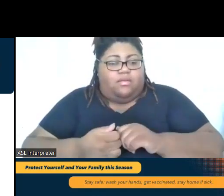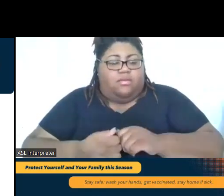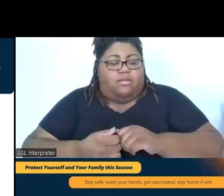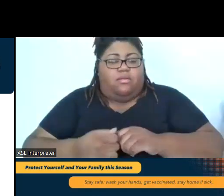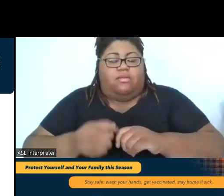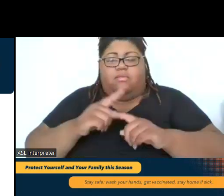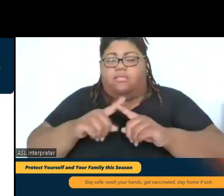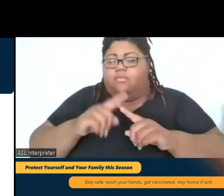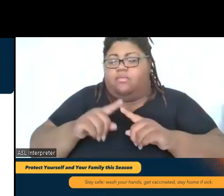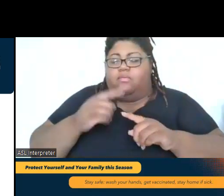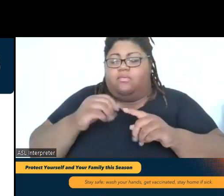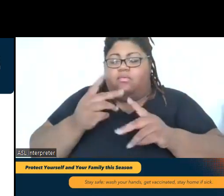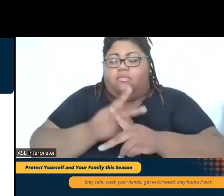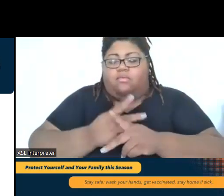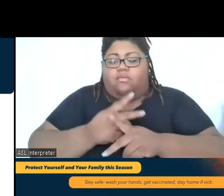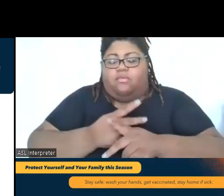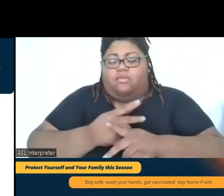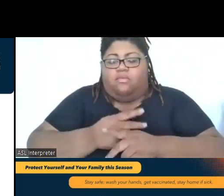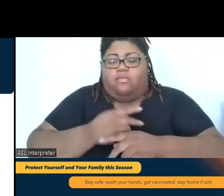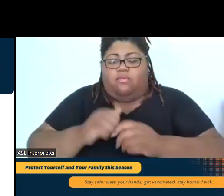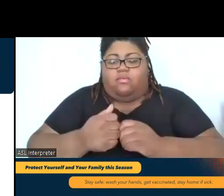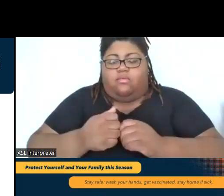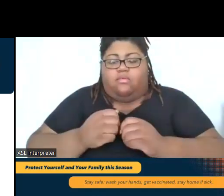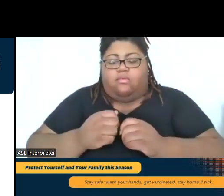mental health and the importance of folks staying connected. So